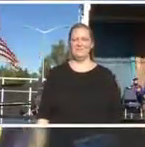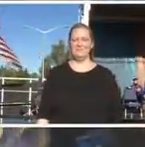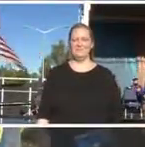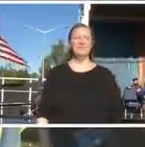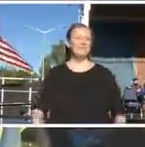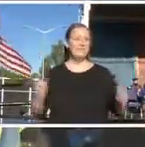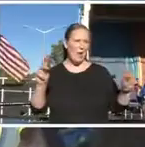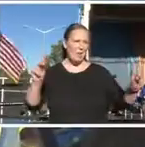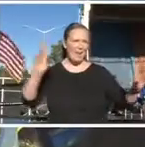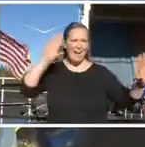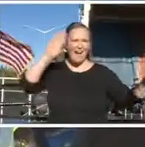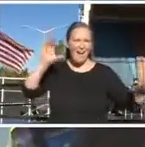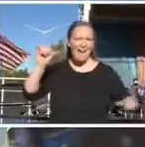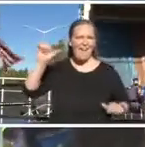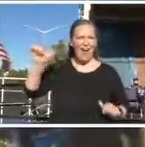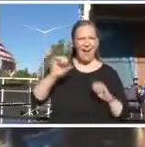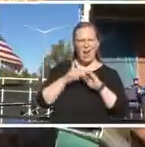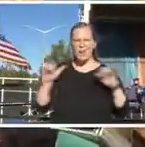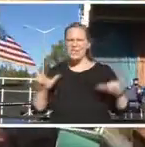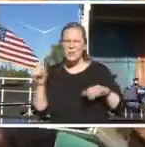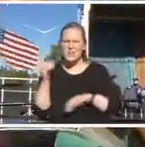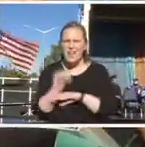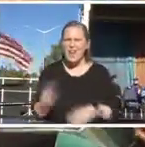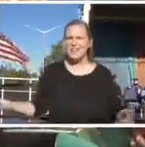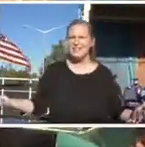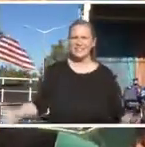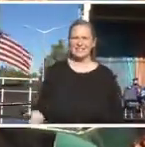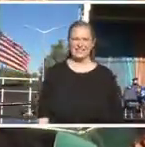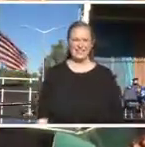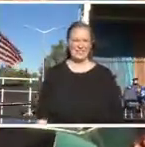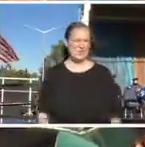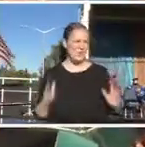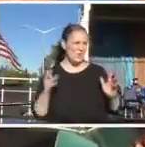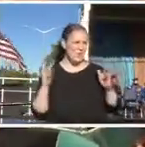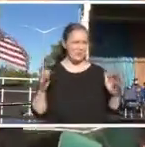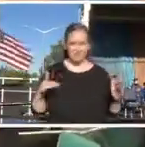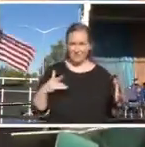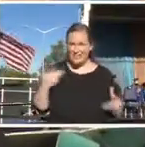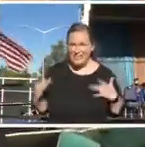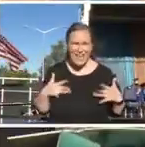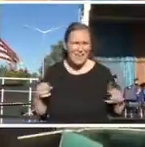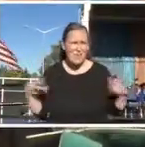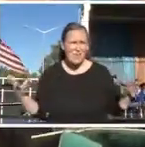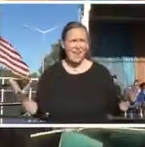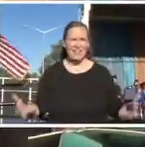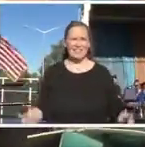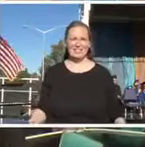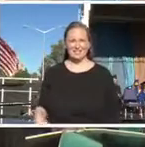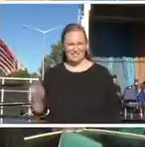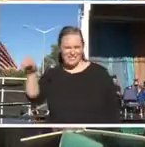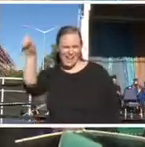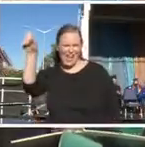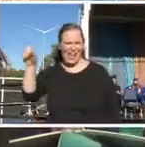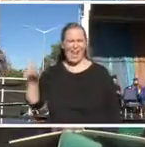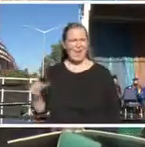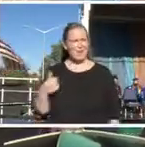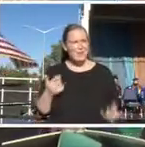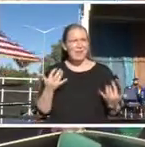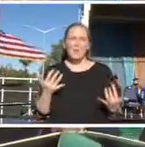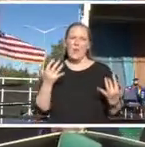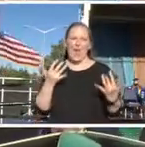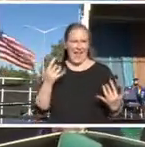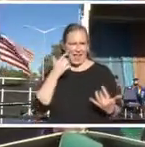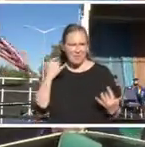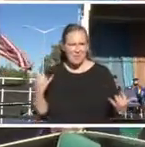All right, hey y'all, how we doing tonight? Are we excited or what? Yeah, we've been waiting for this